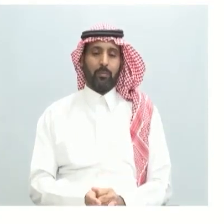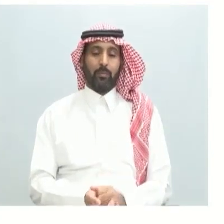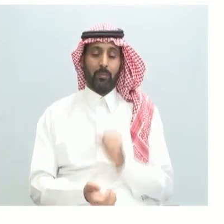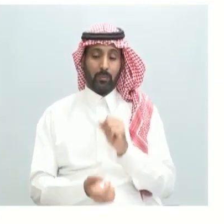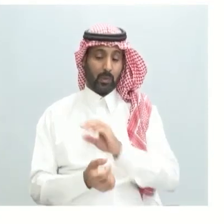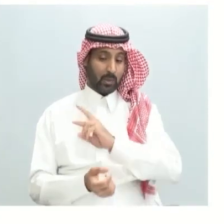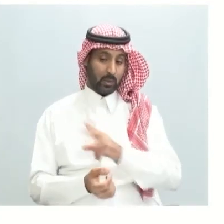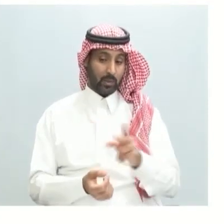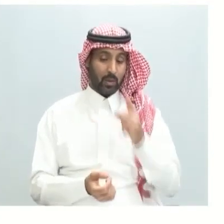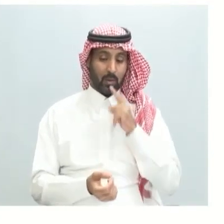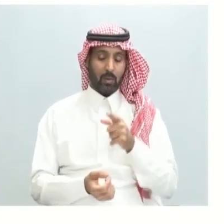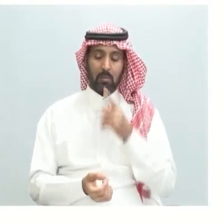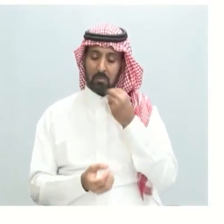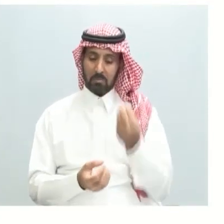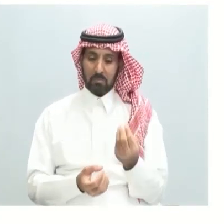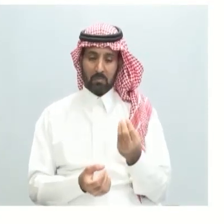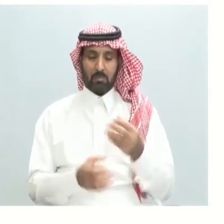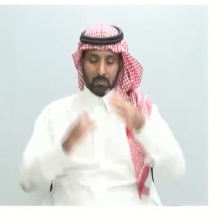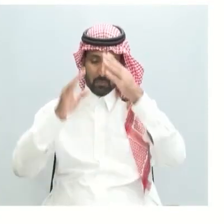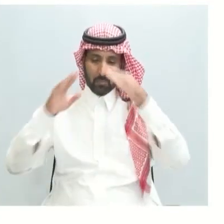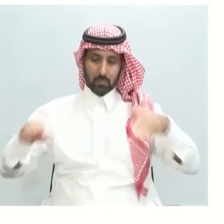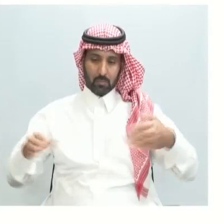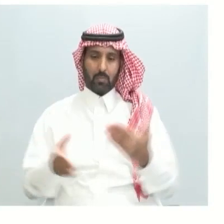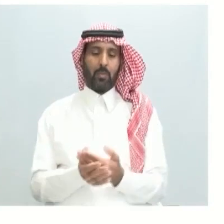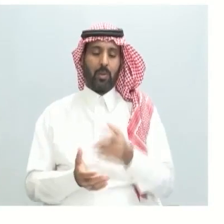Special features, you can say it's beautiful looking.